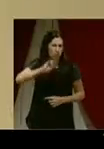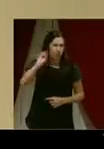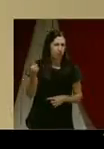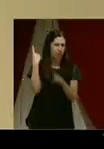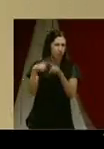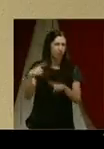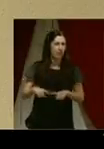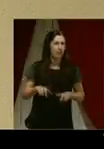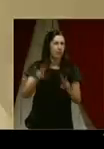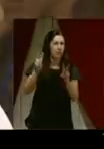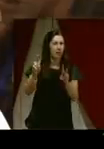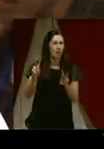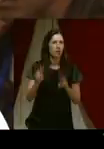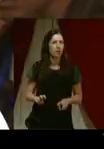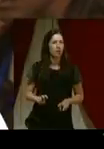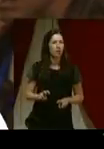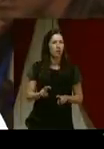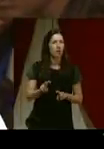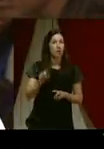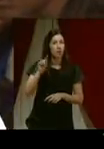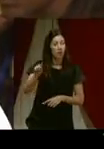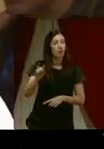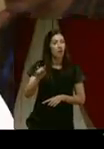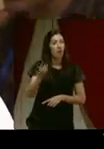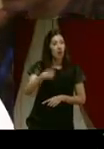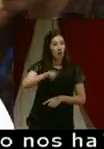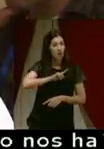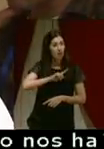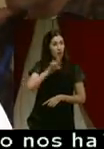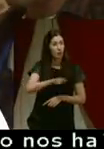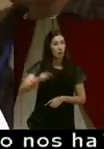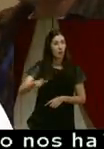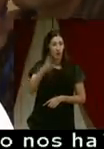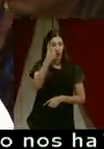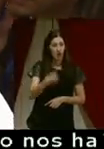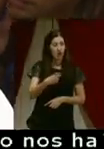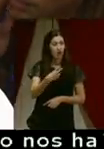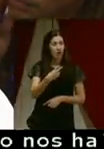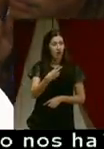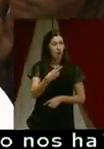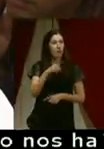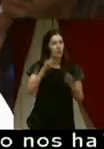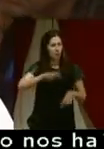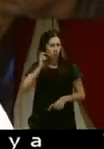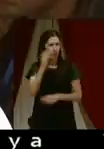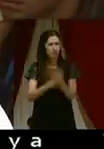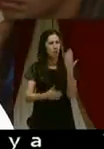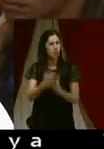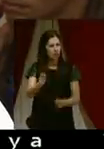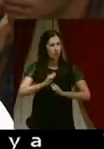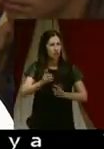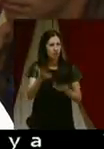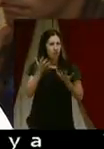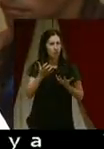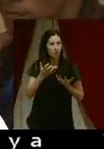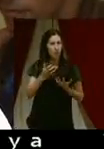also different. Well, many issues played a role in this, but this was beneficial for blind people and for people with